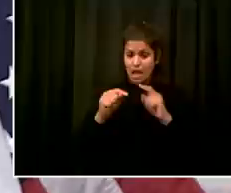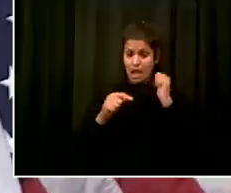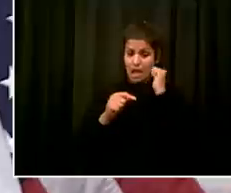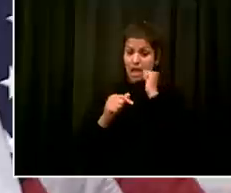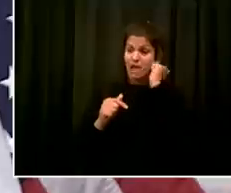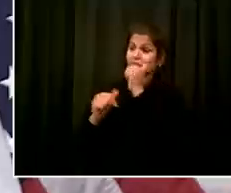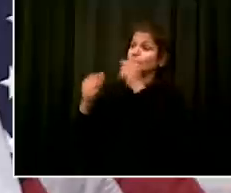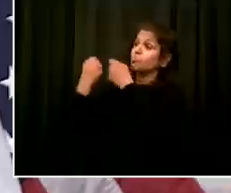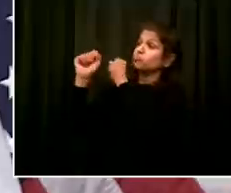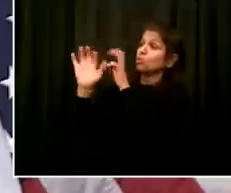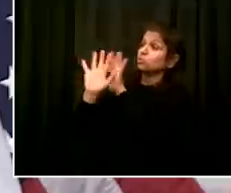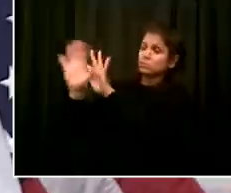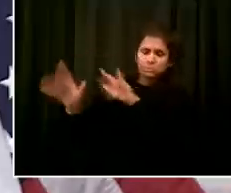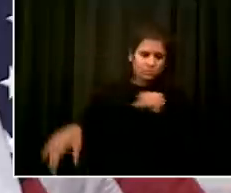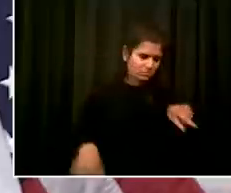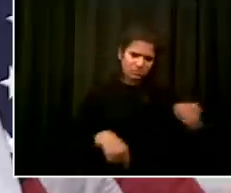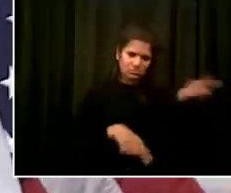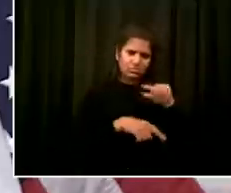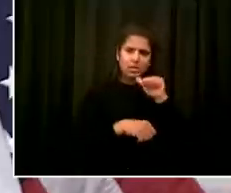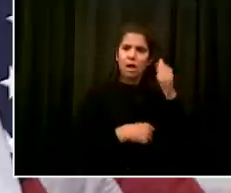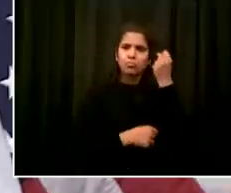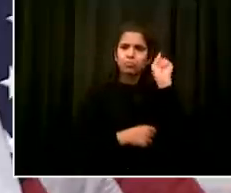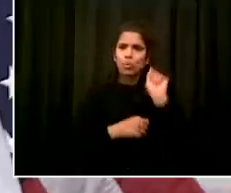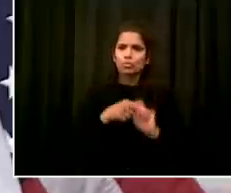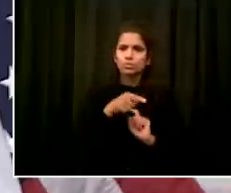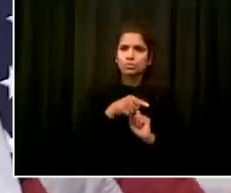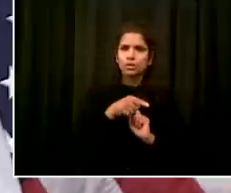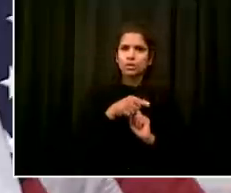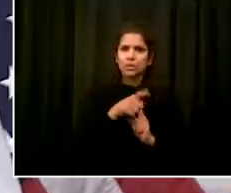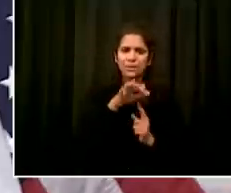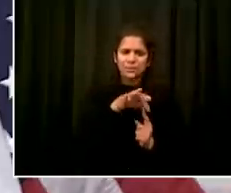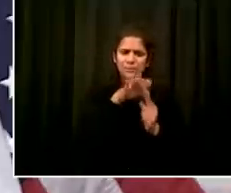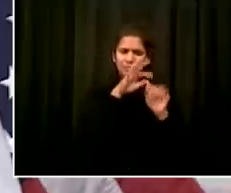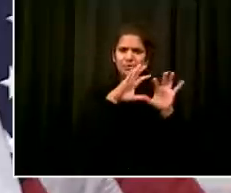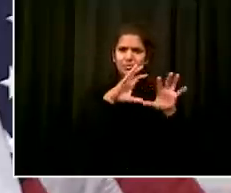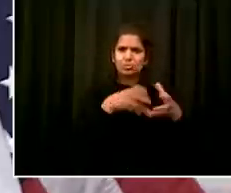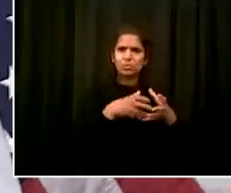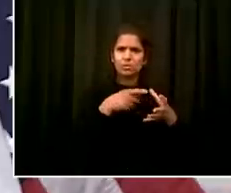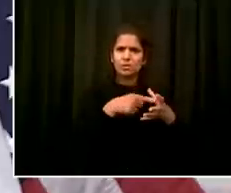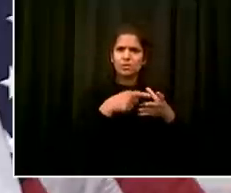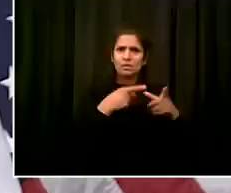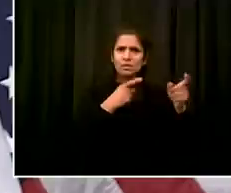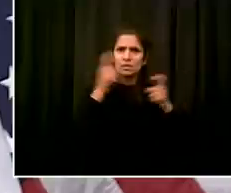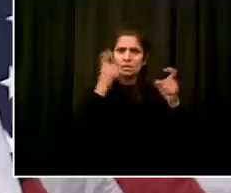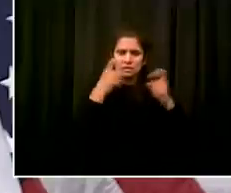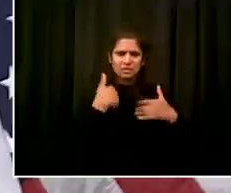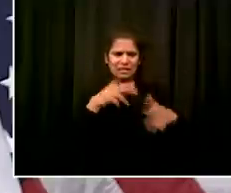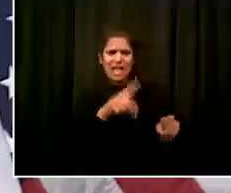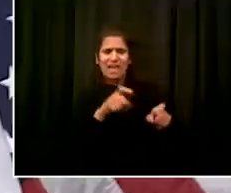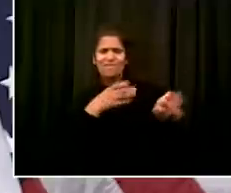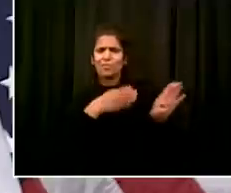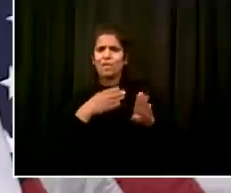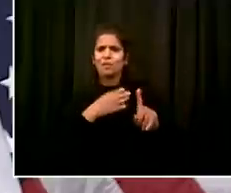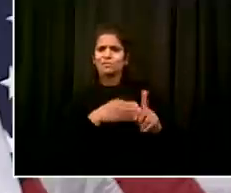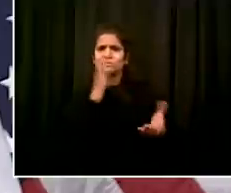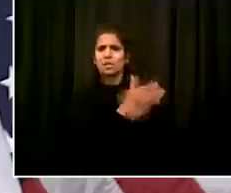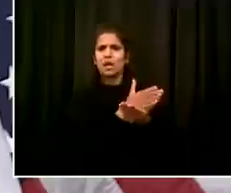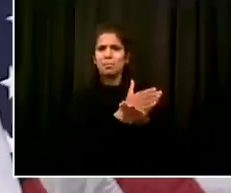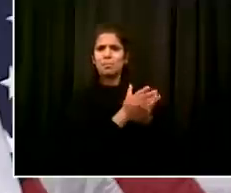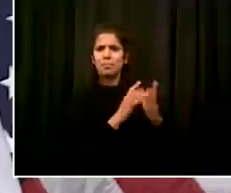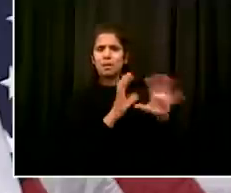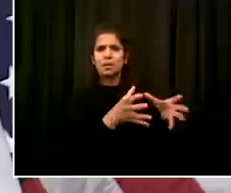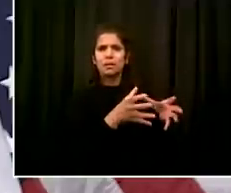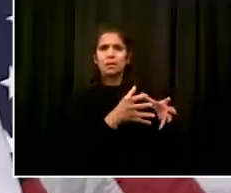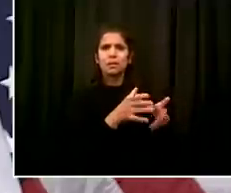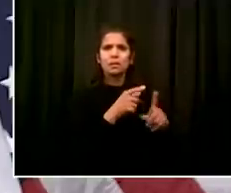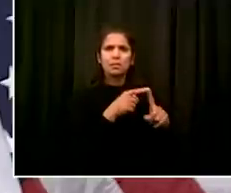out spotting for them. There's all sorts of clear tactics being used consistently here and around the country. It's really